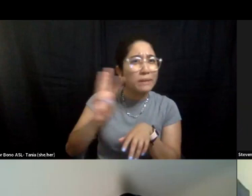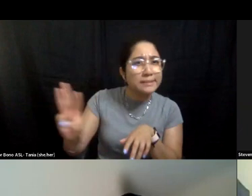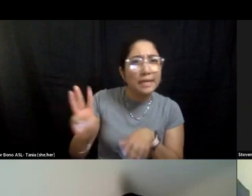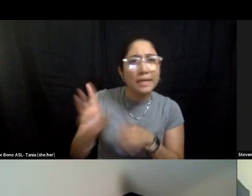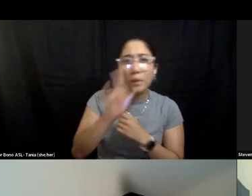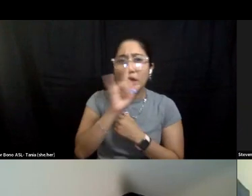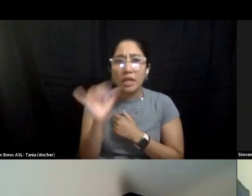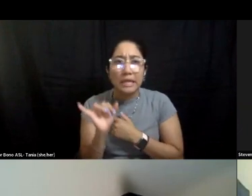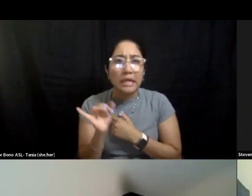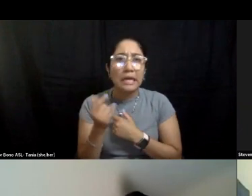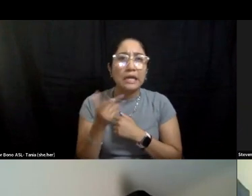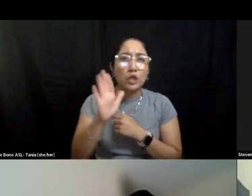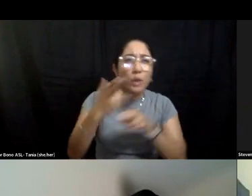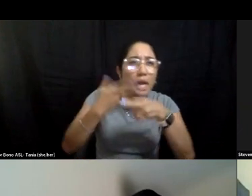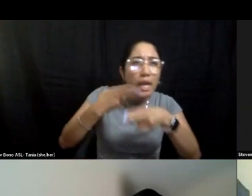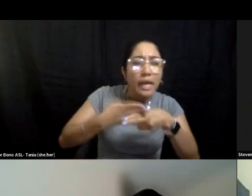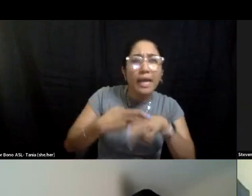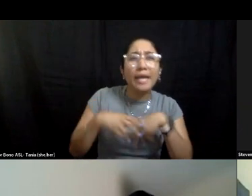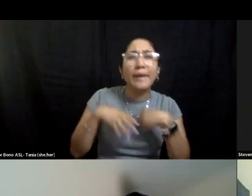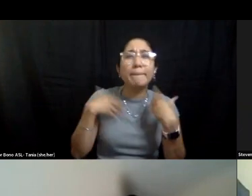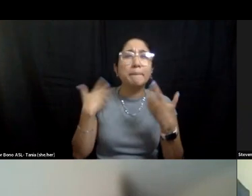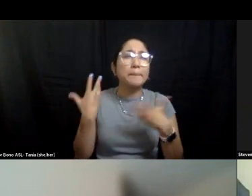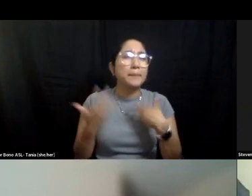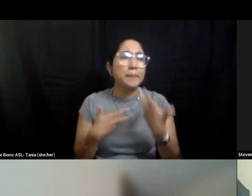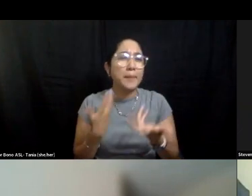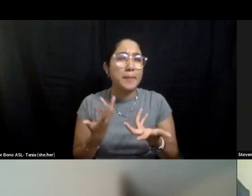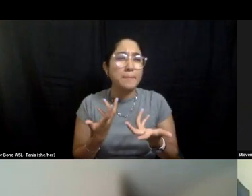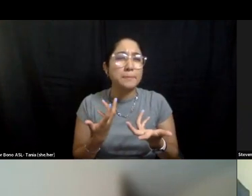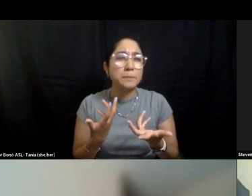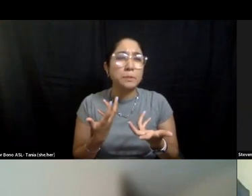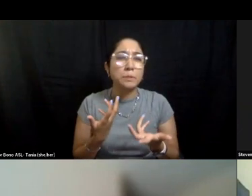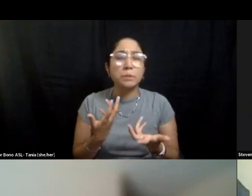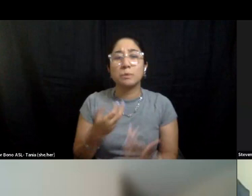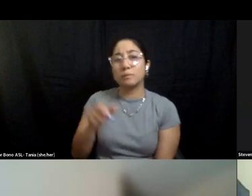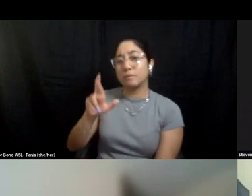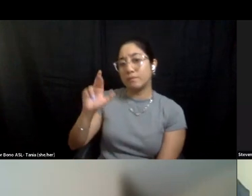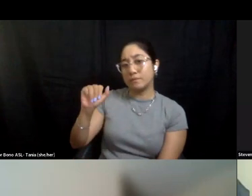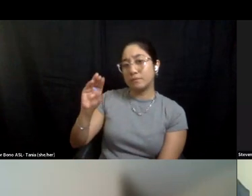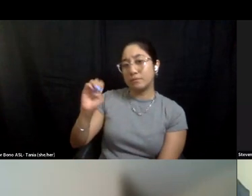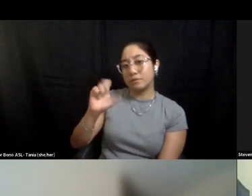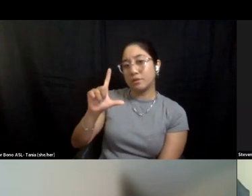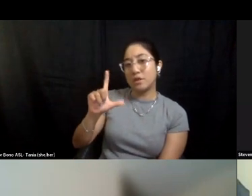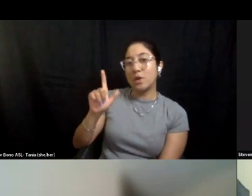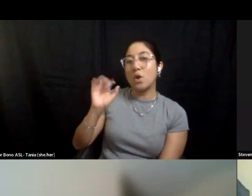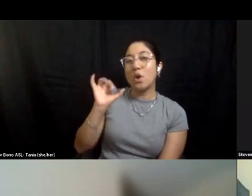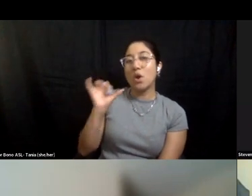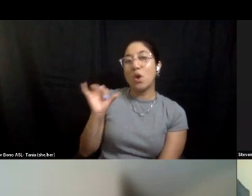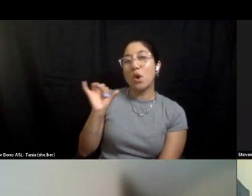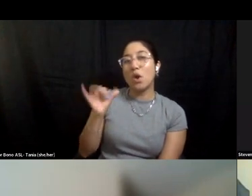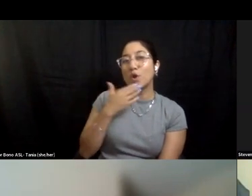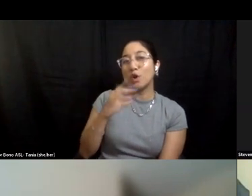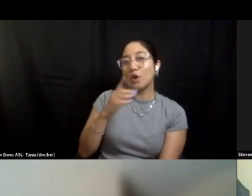it under your name? Is it? Ooh, that's a good question. It's really hard to find now because I made it hard to find.